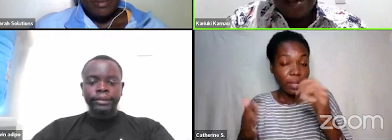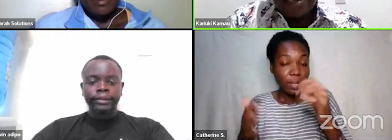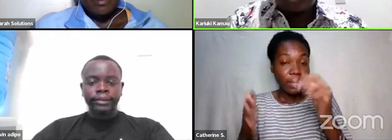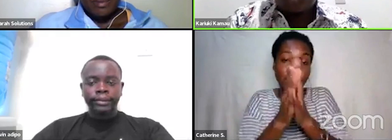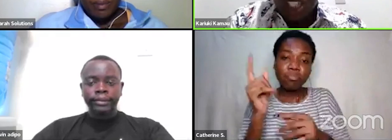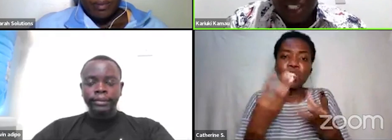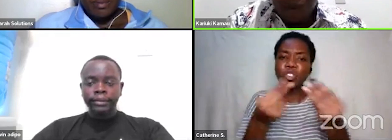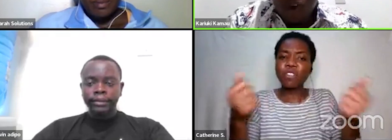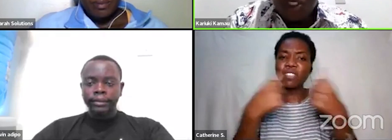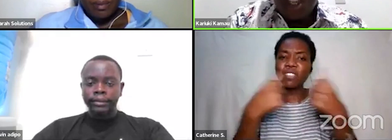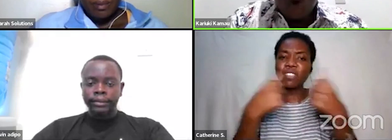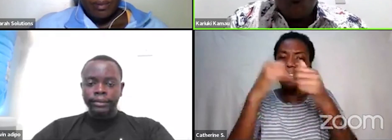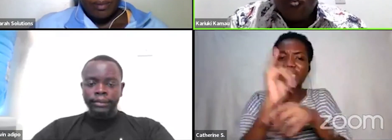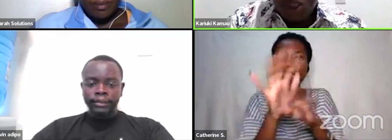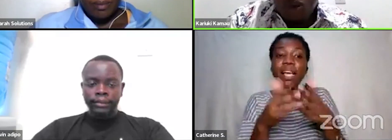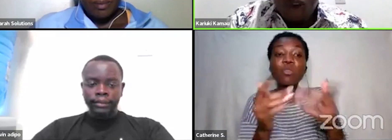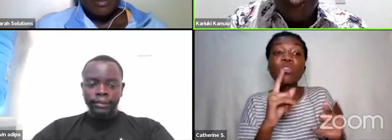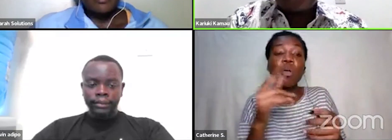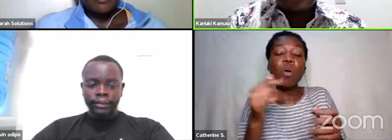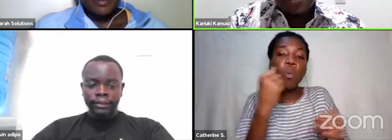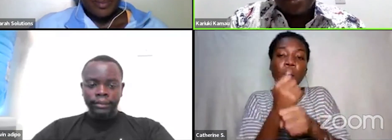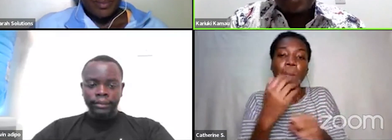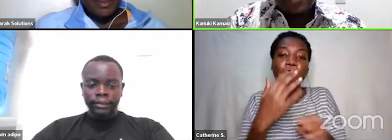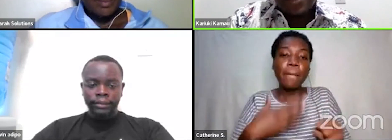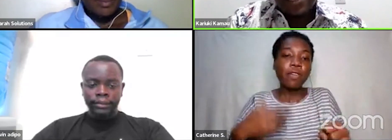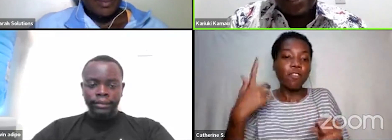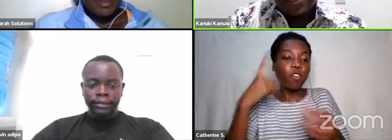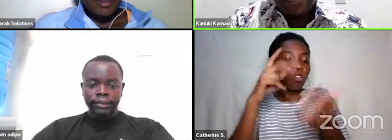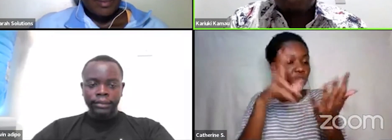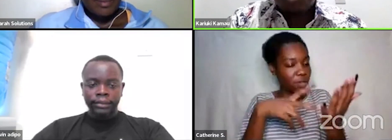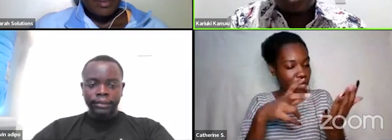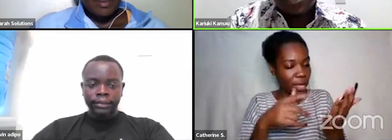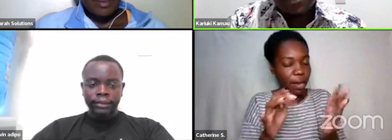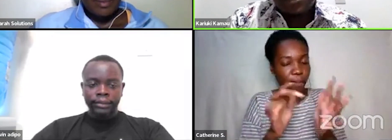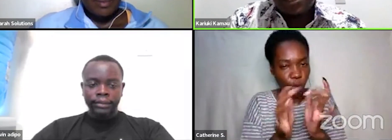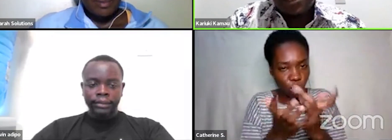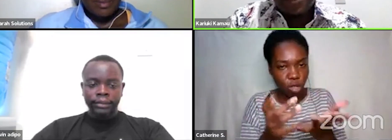So my work is to read books, watch movies, and